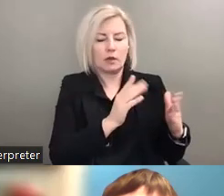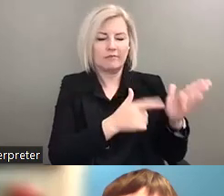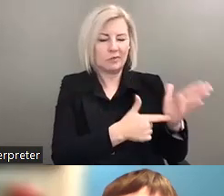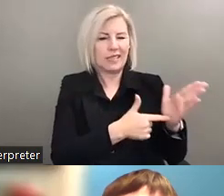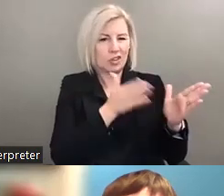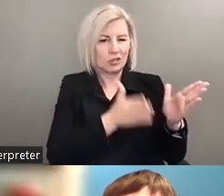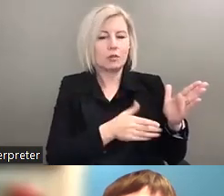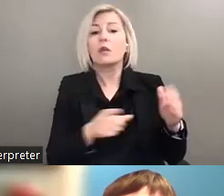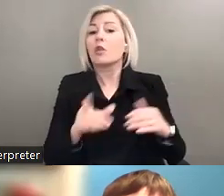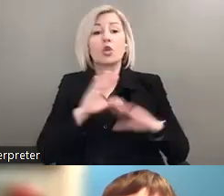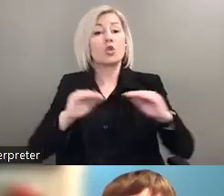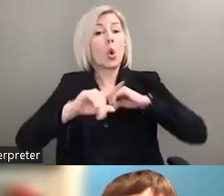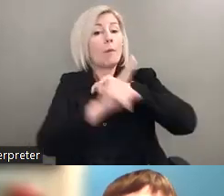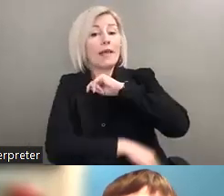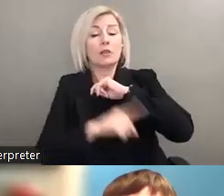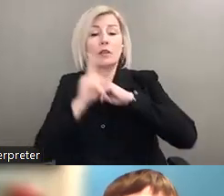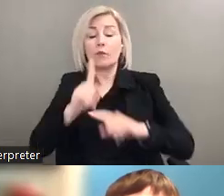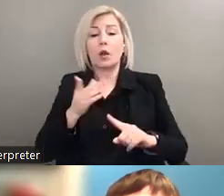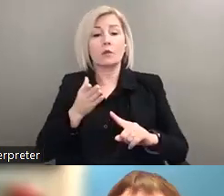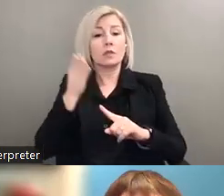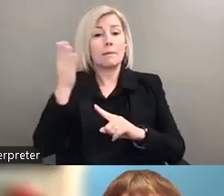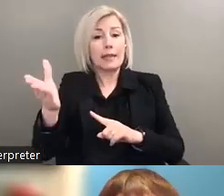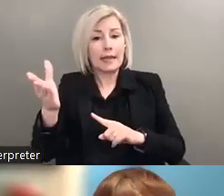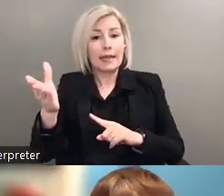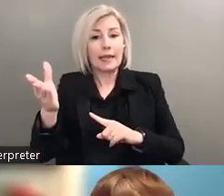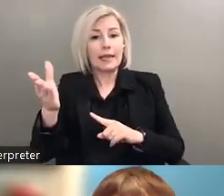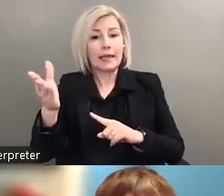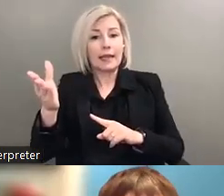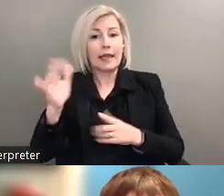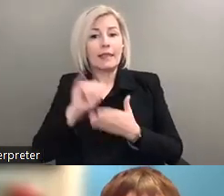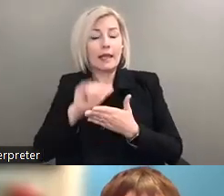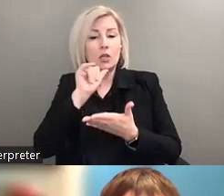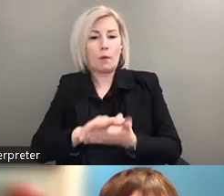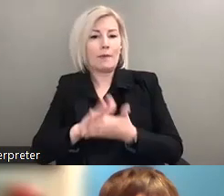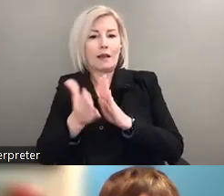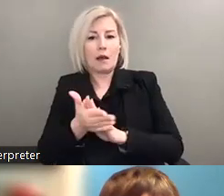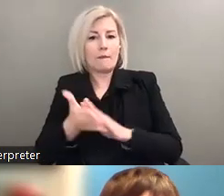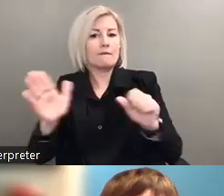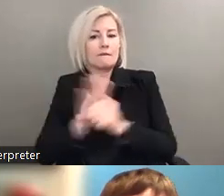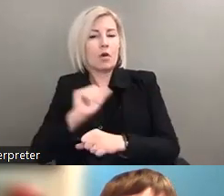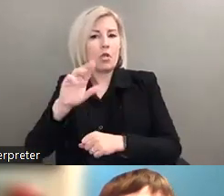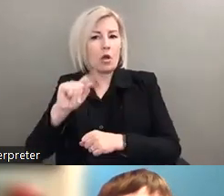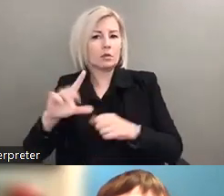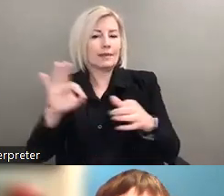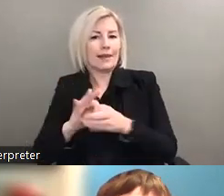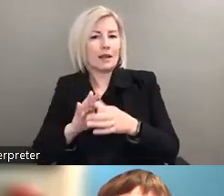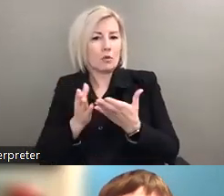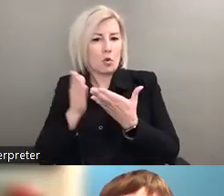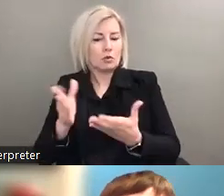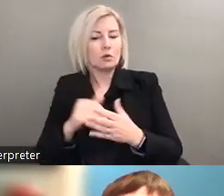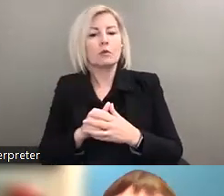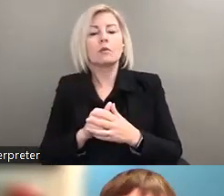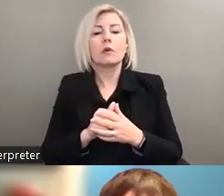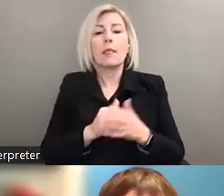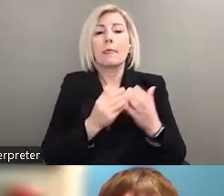no penalty for submitting projects to the listing that do not turn into full ArtsCONNECT proposals. The projects in